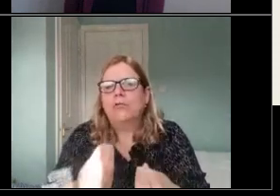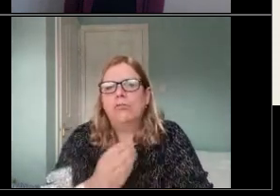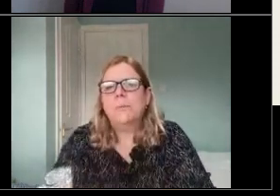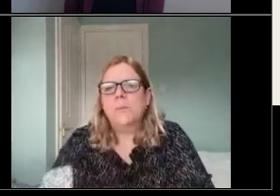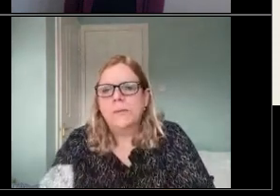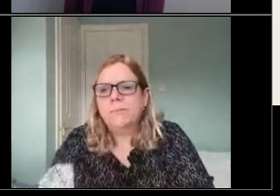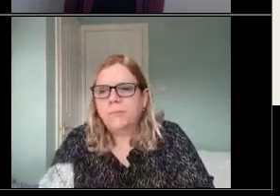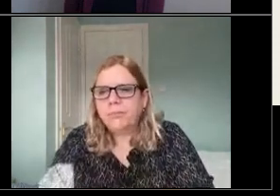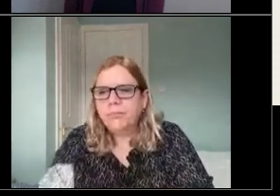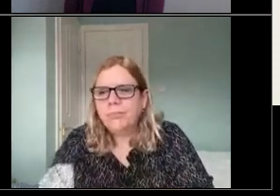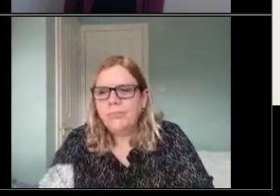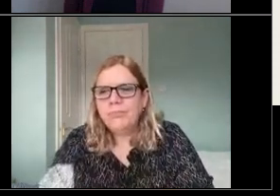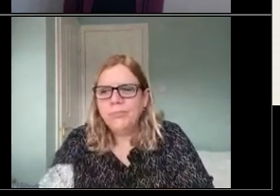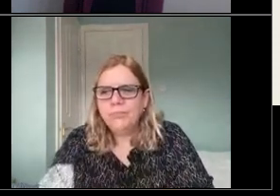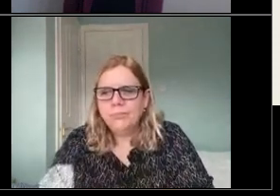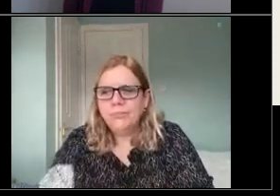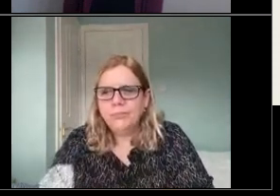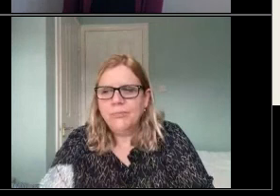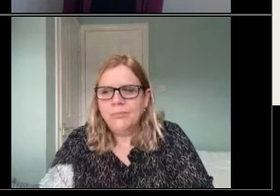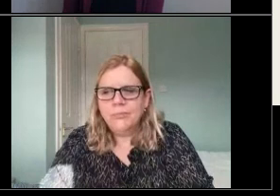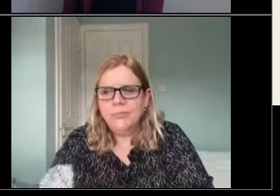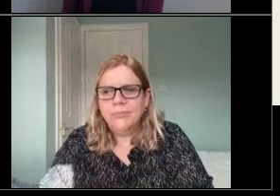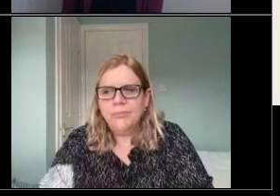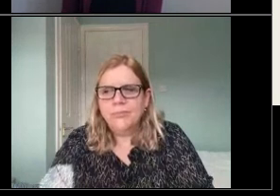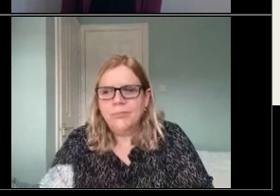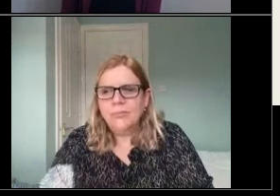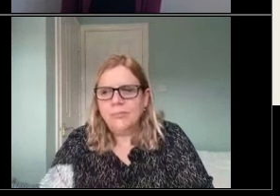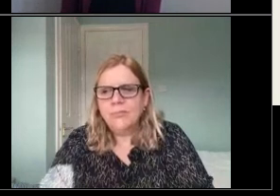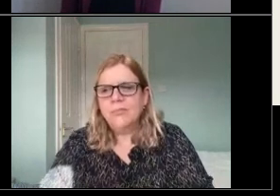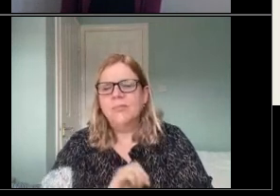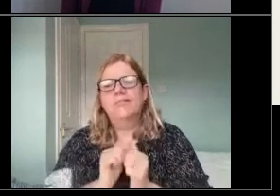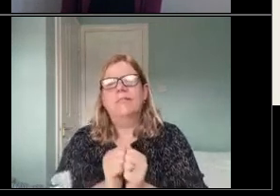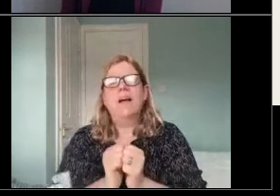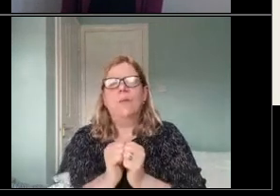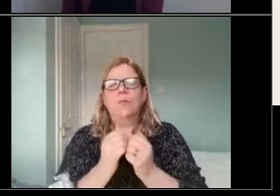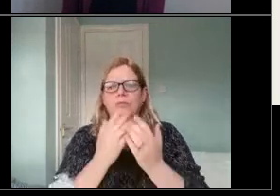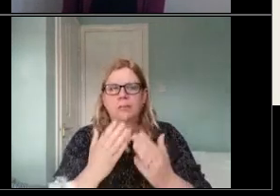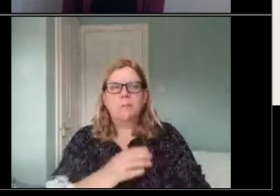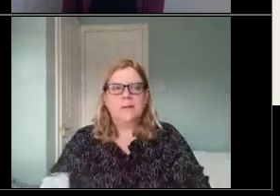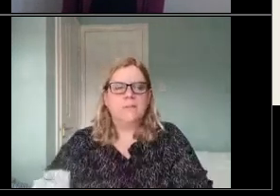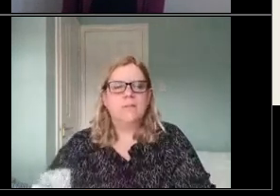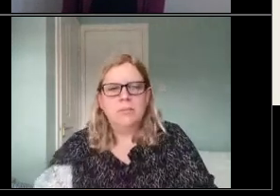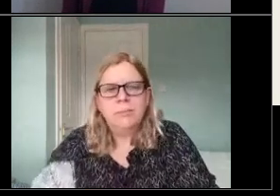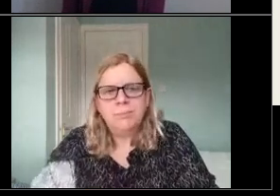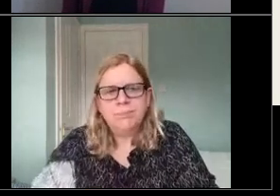I mean, I think everybody has something to contribute. I think that's the key message here.